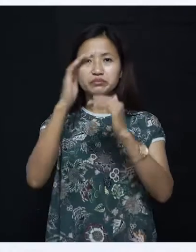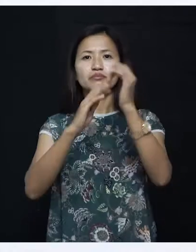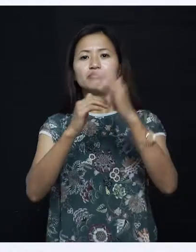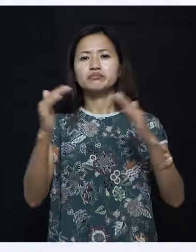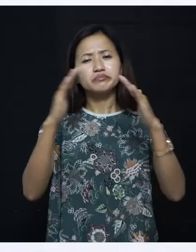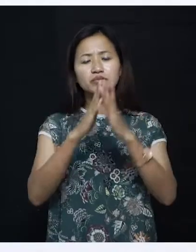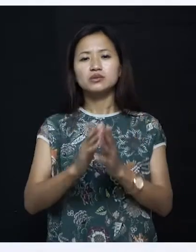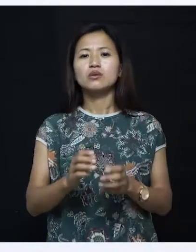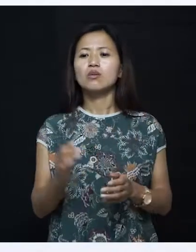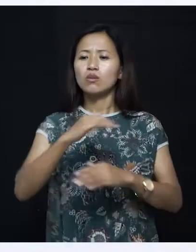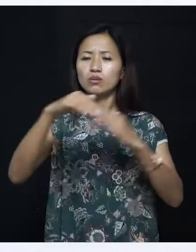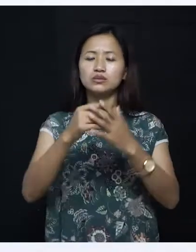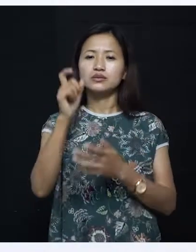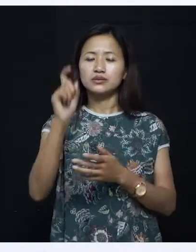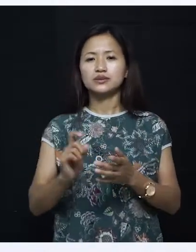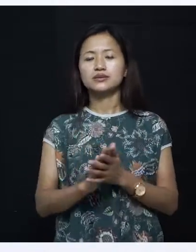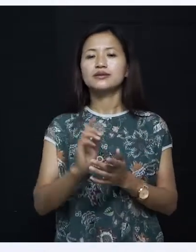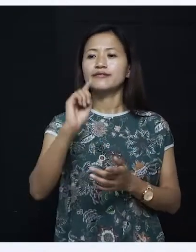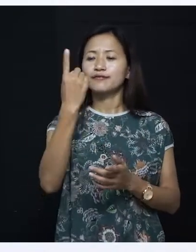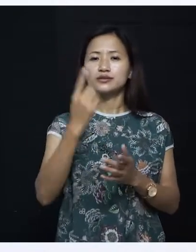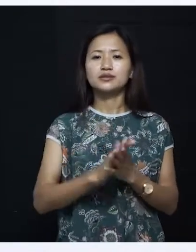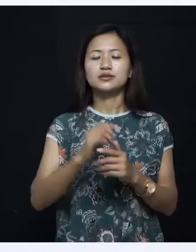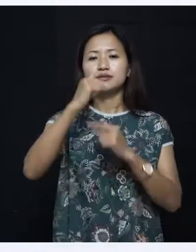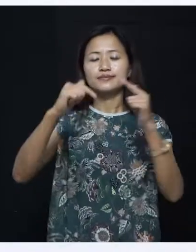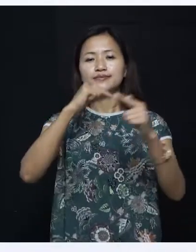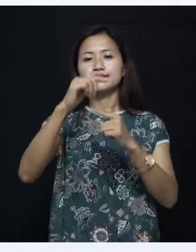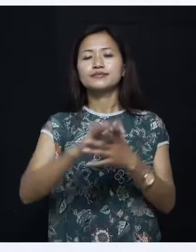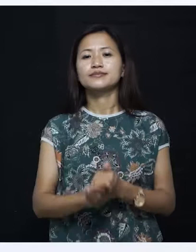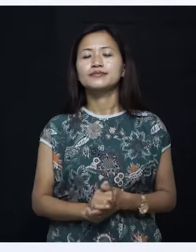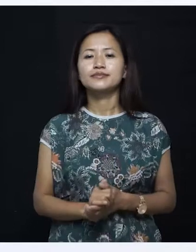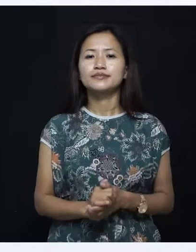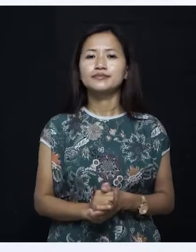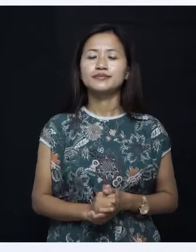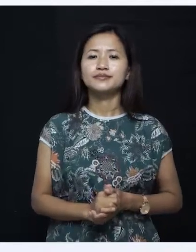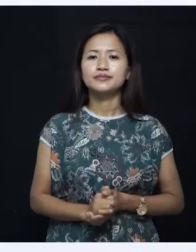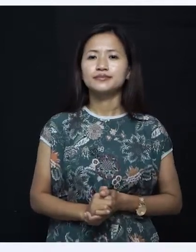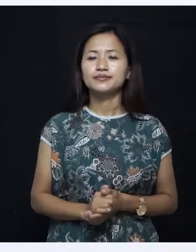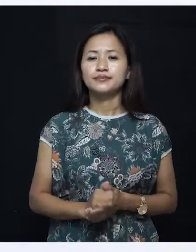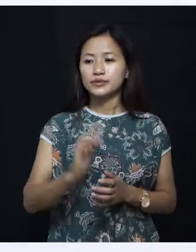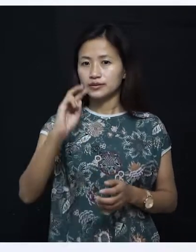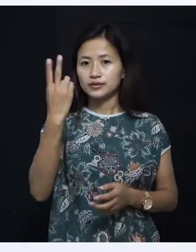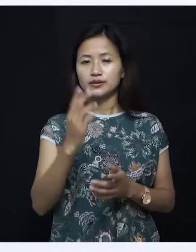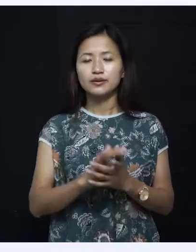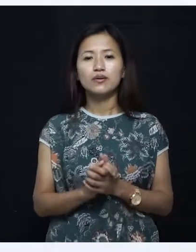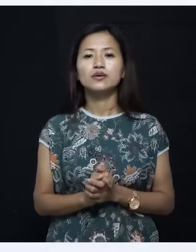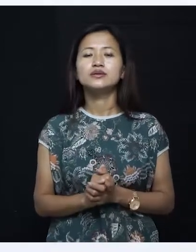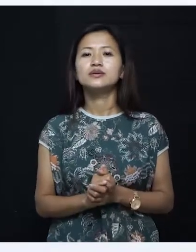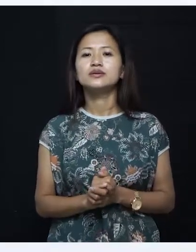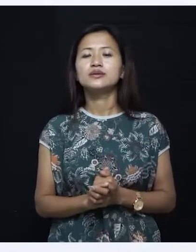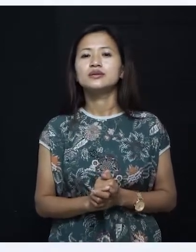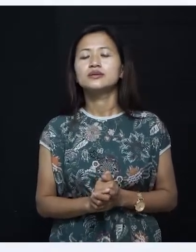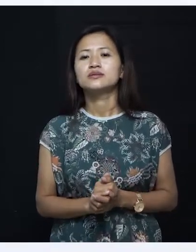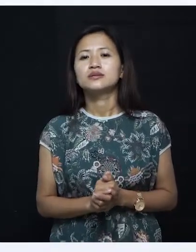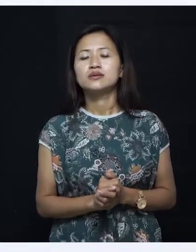first industry. Okay, iron and steel. Then the second one is, we